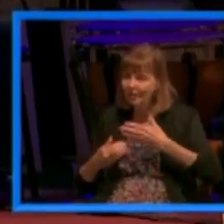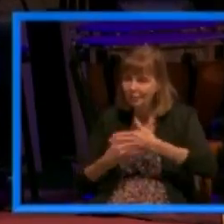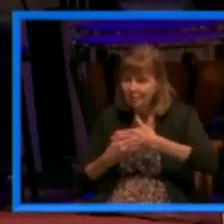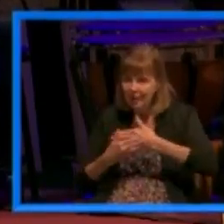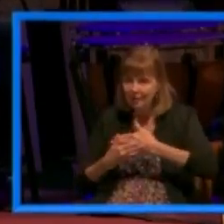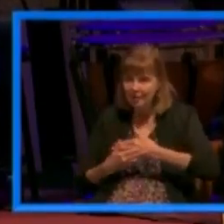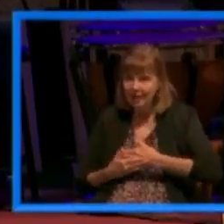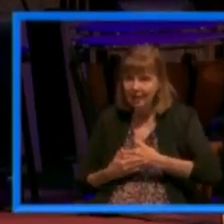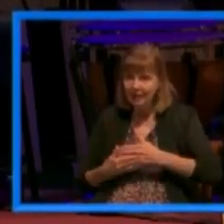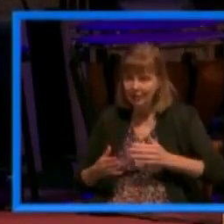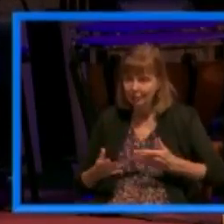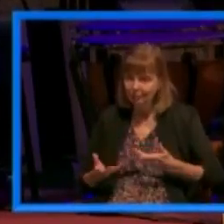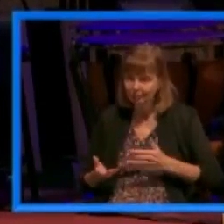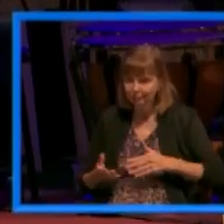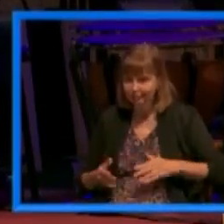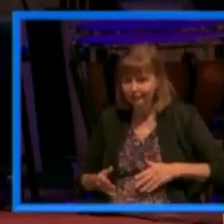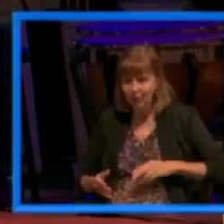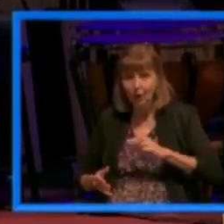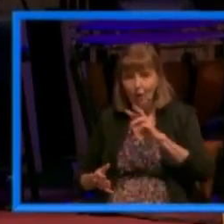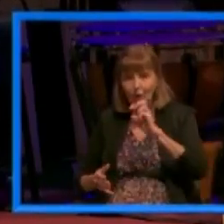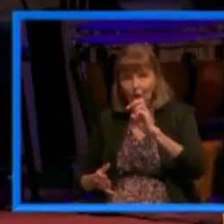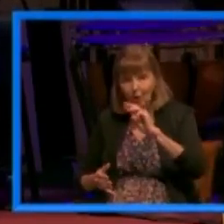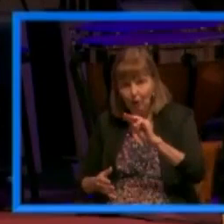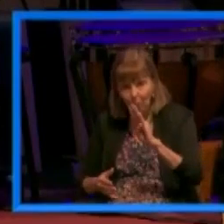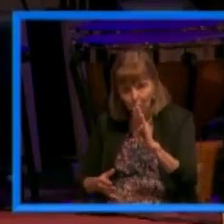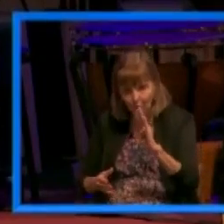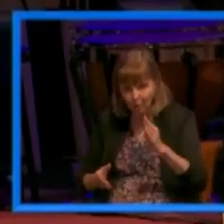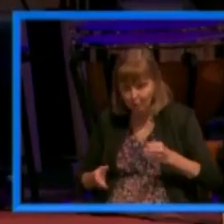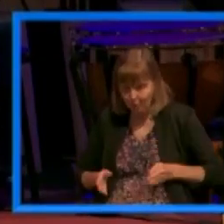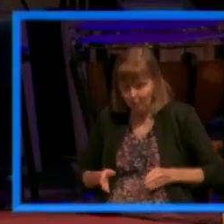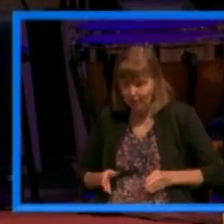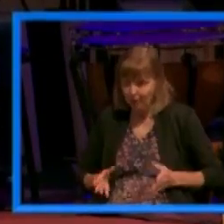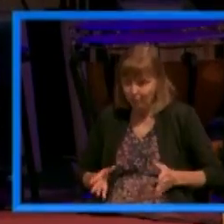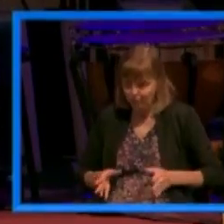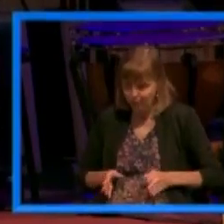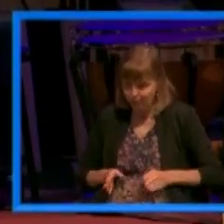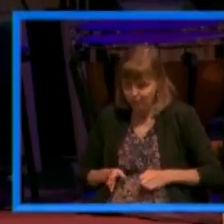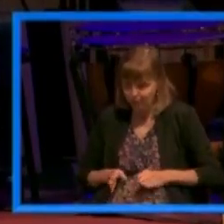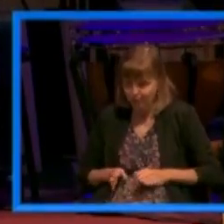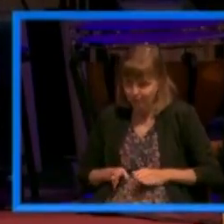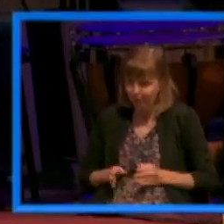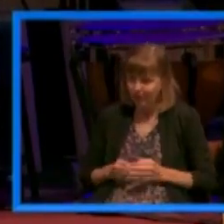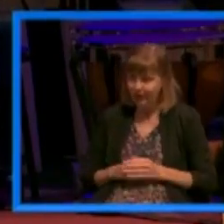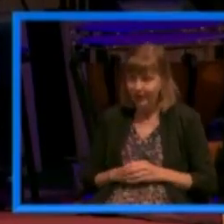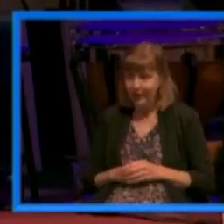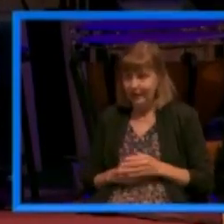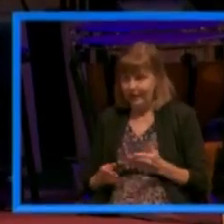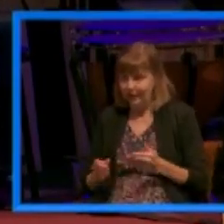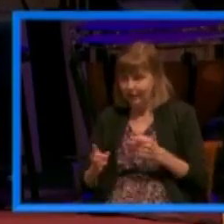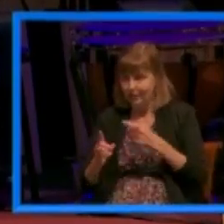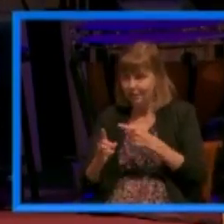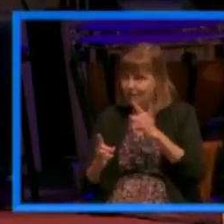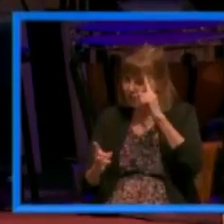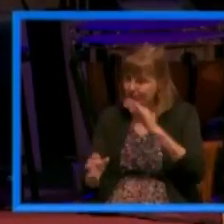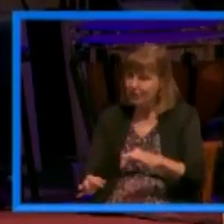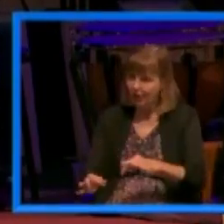She understands. And so she makes excuses all along the way and says the means or the end justifies the